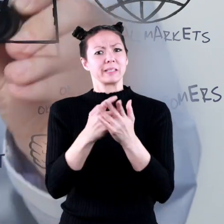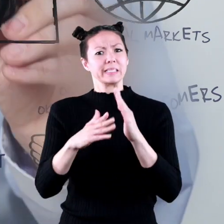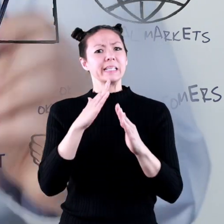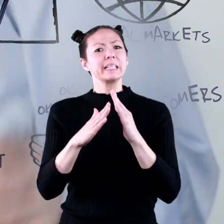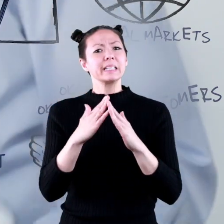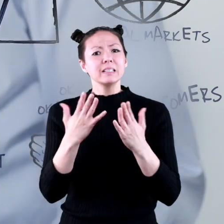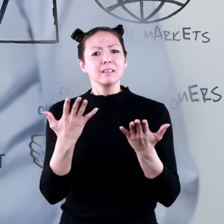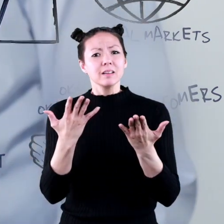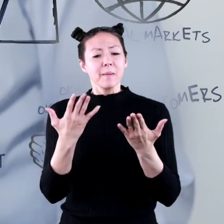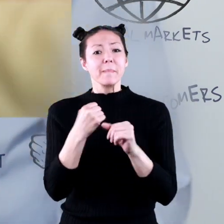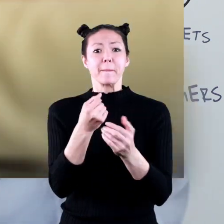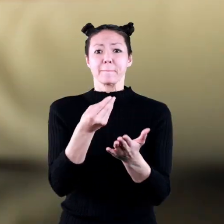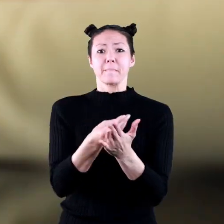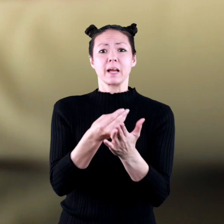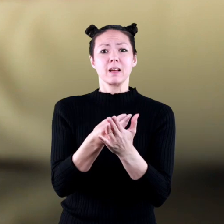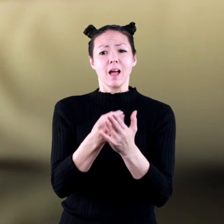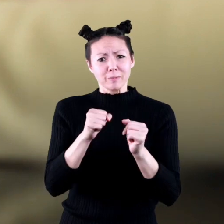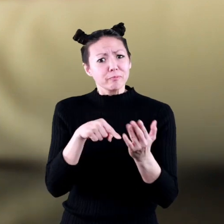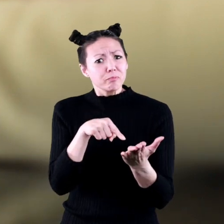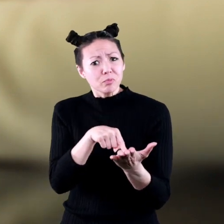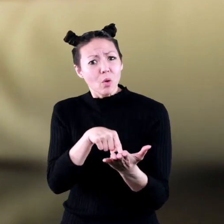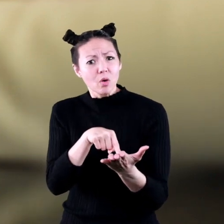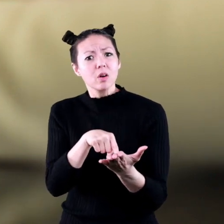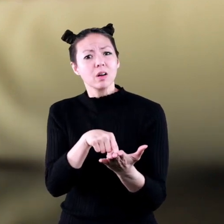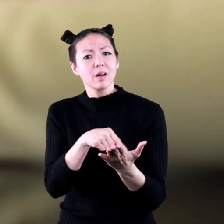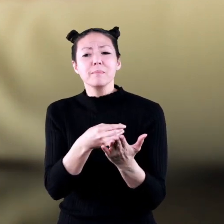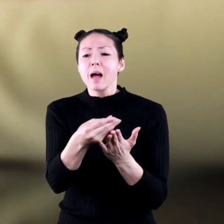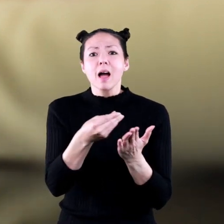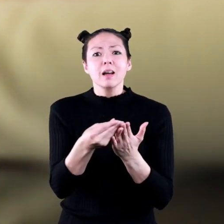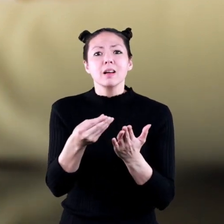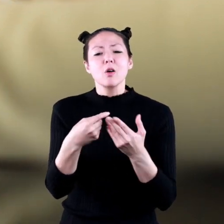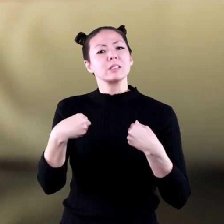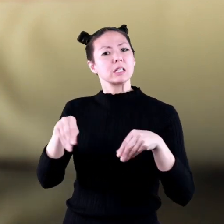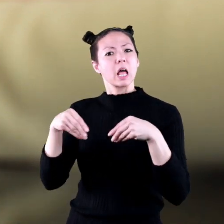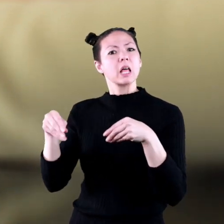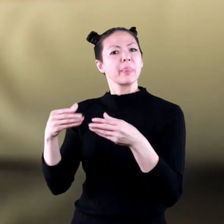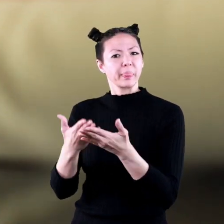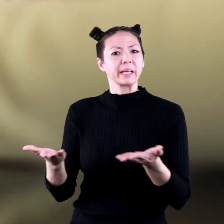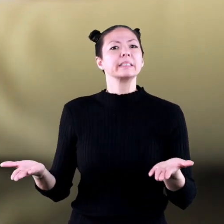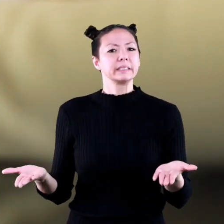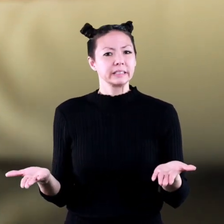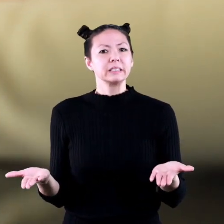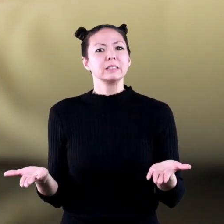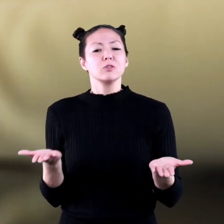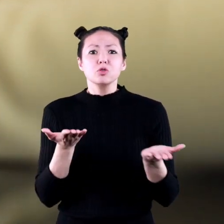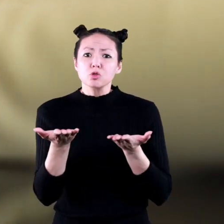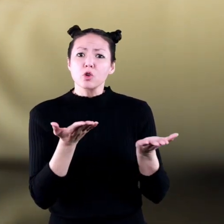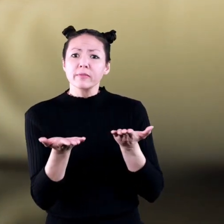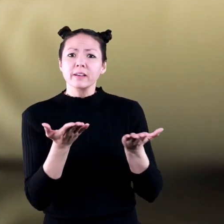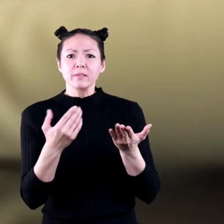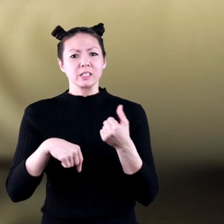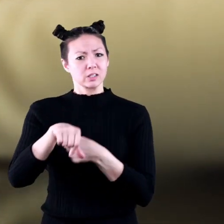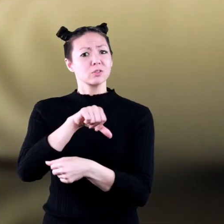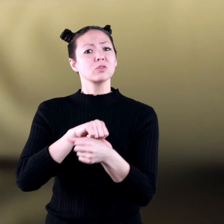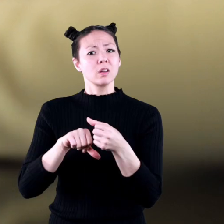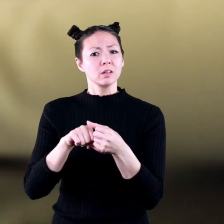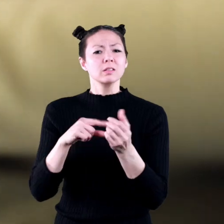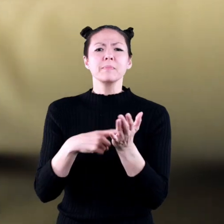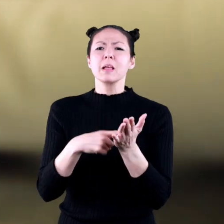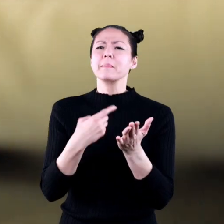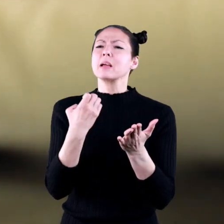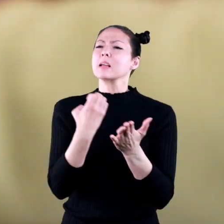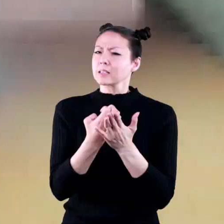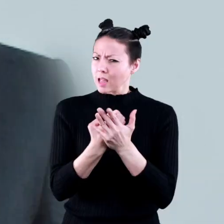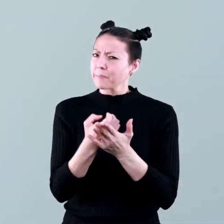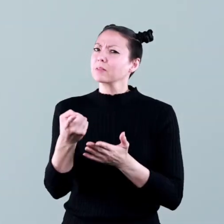everybody in the country is doing when it comes to making money and being able to afford to buy and sell things and services to